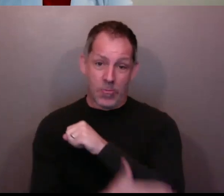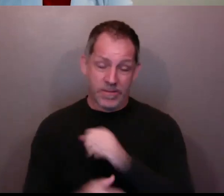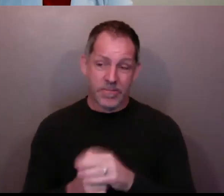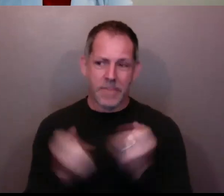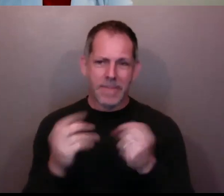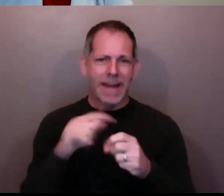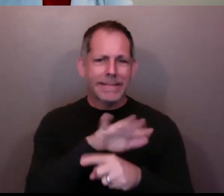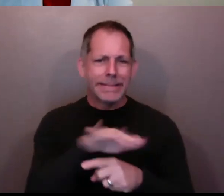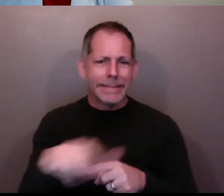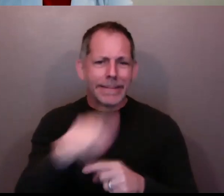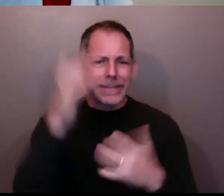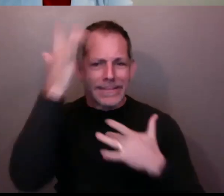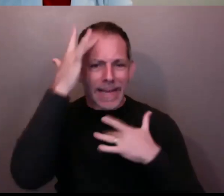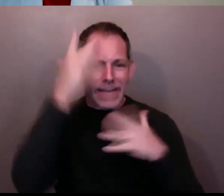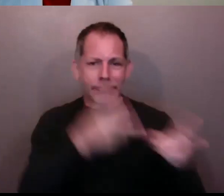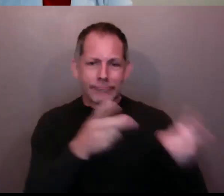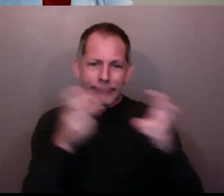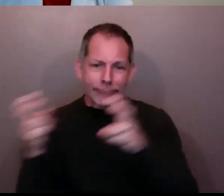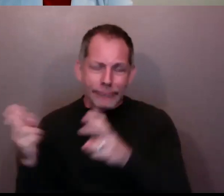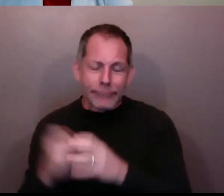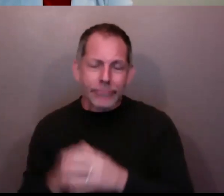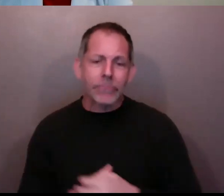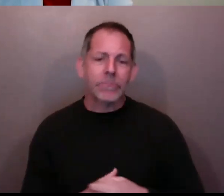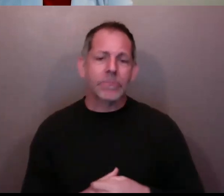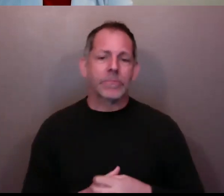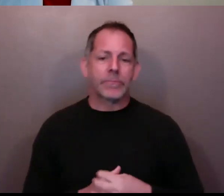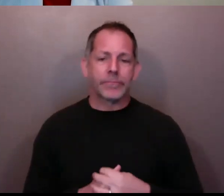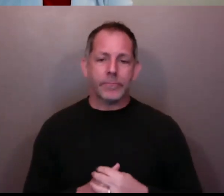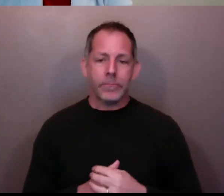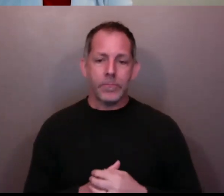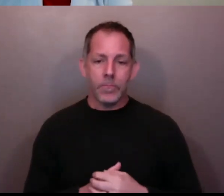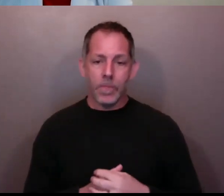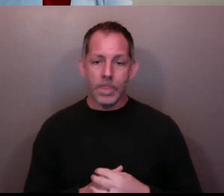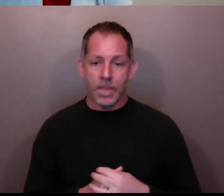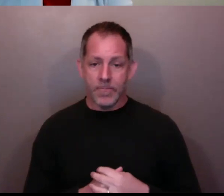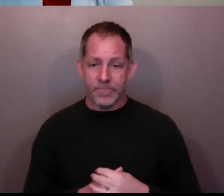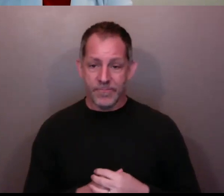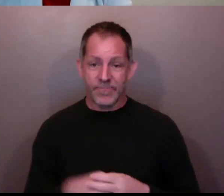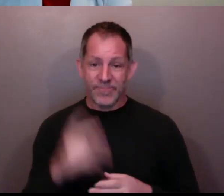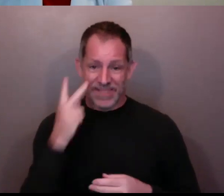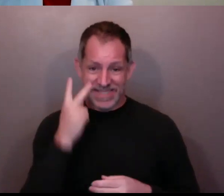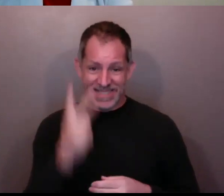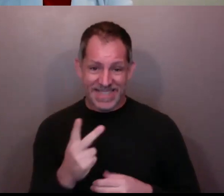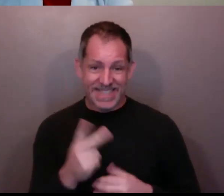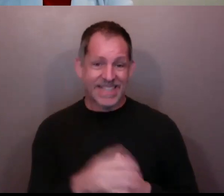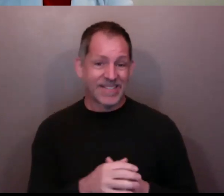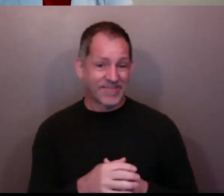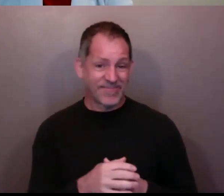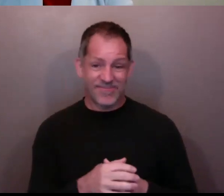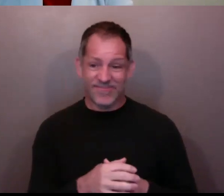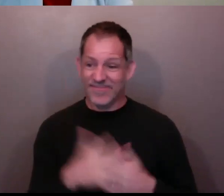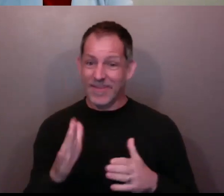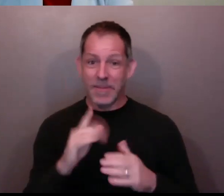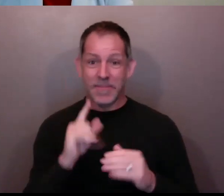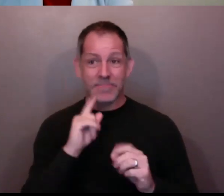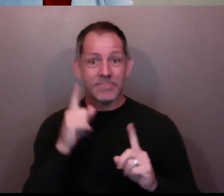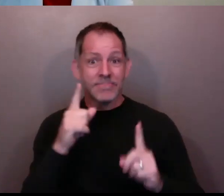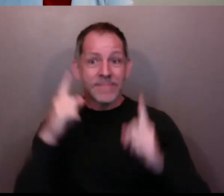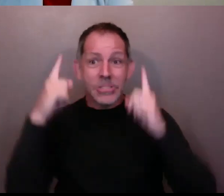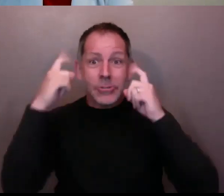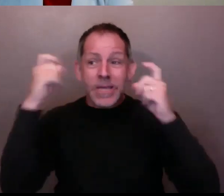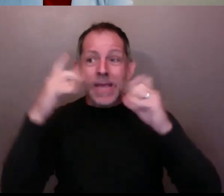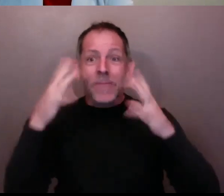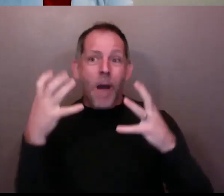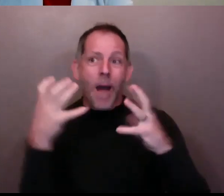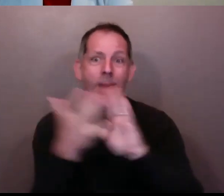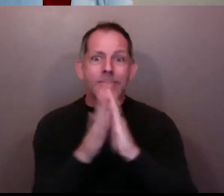and really seen their lives change and some of their dreams vanish. So we have major